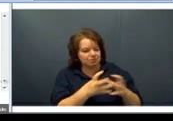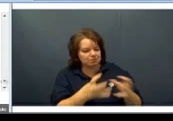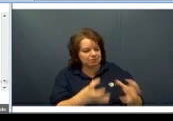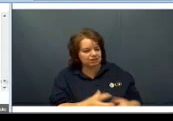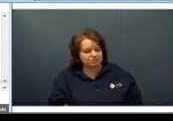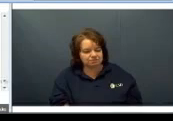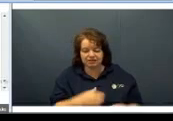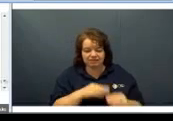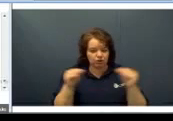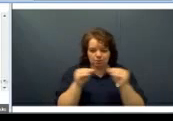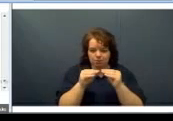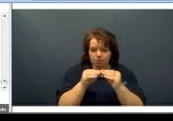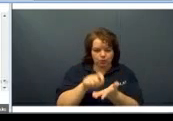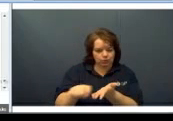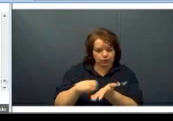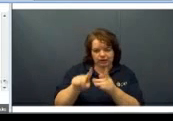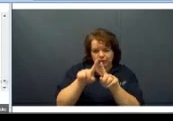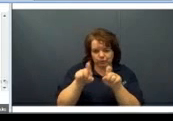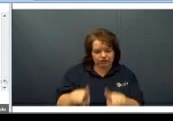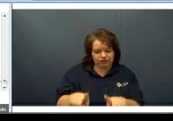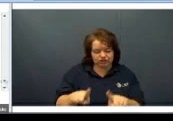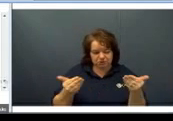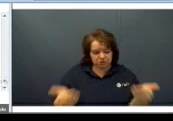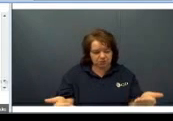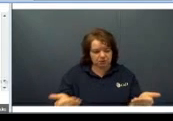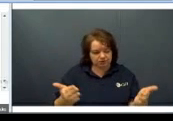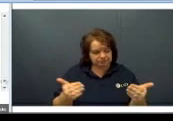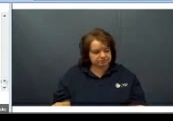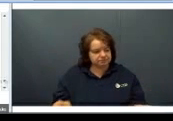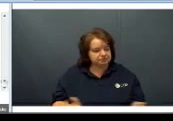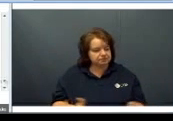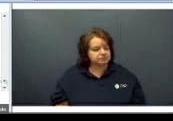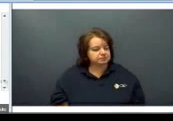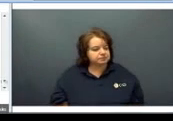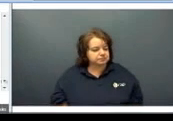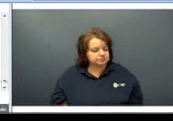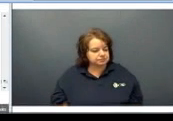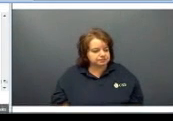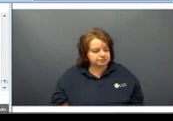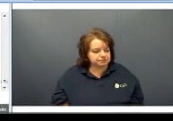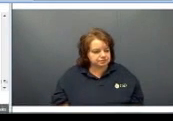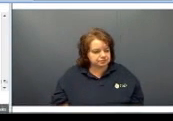Okay, thank you very much. I don't see any other written questions here now.